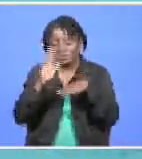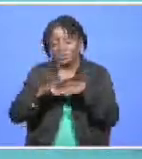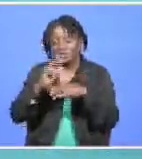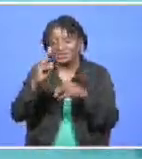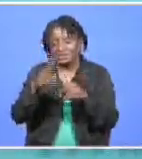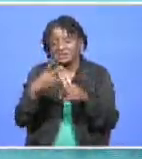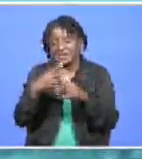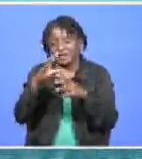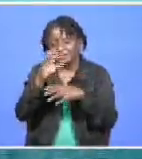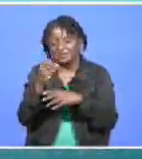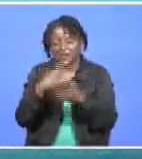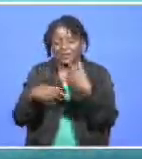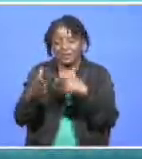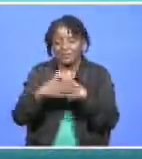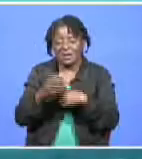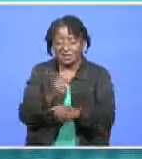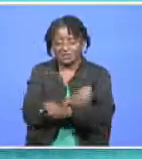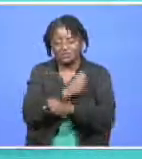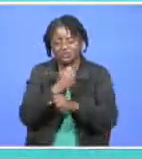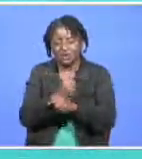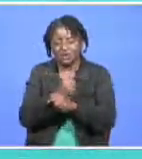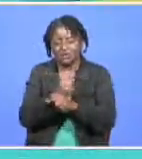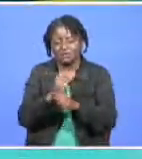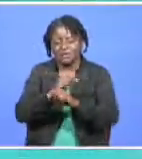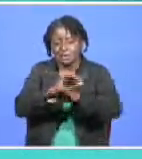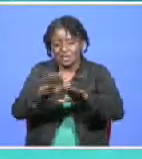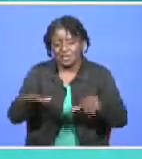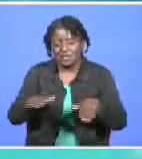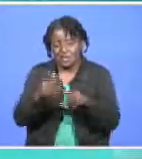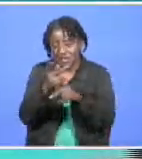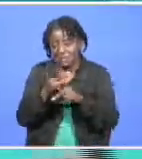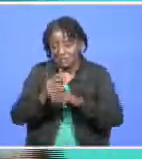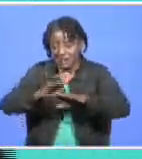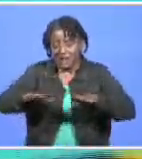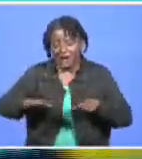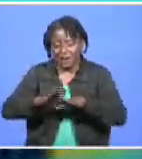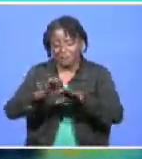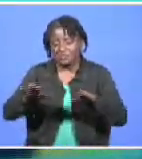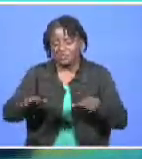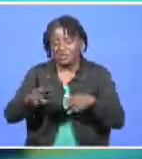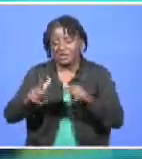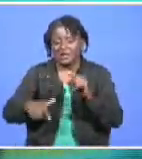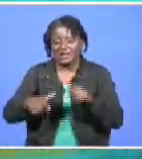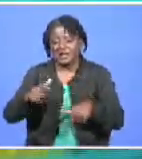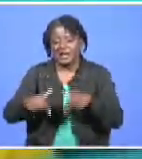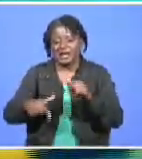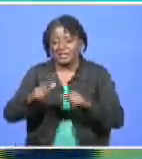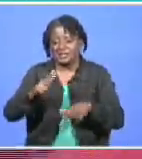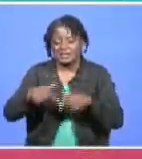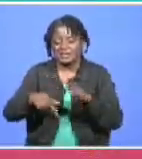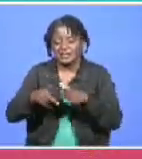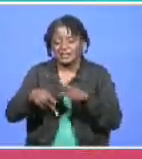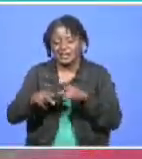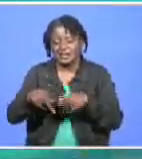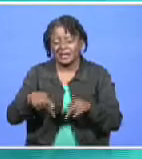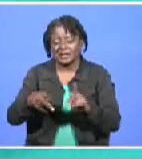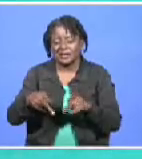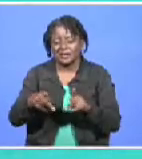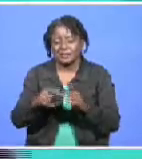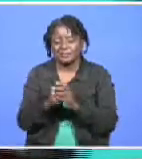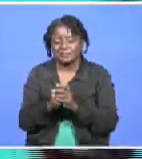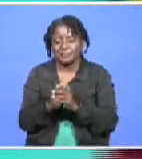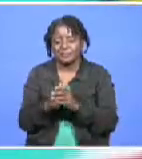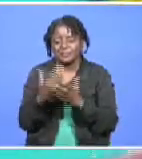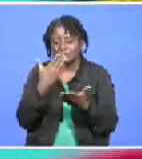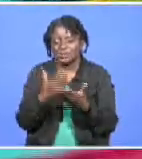50, just coming back strong, keeping those arms moving and legs kicking. So it was pretty